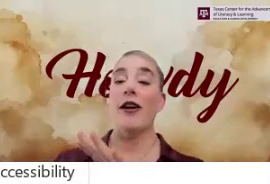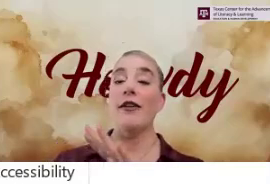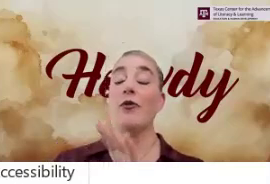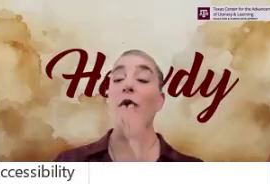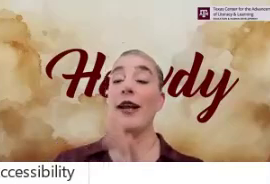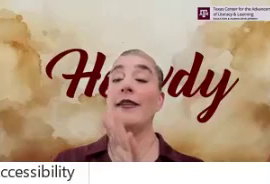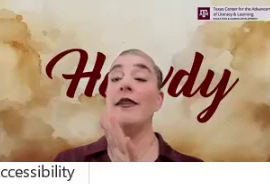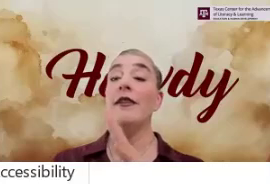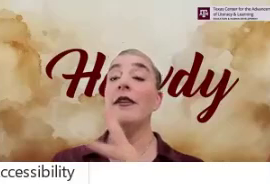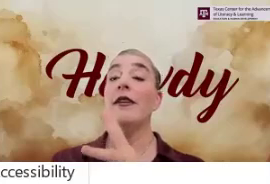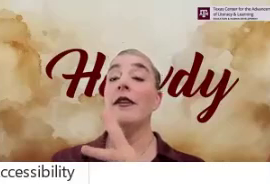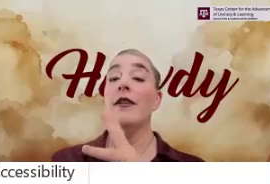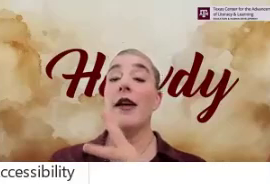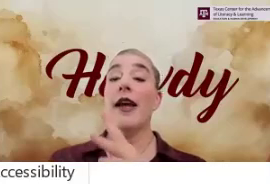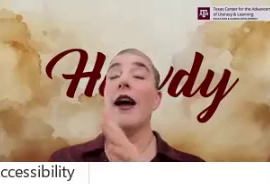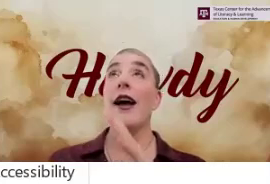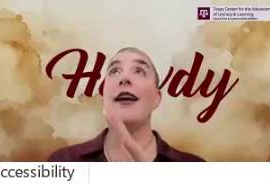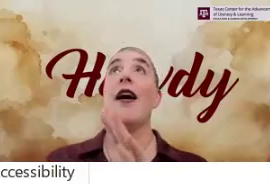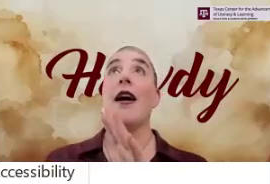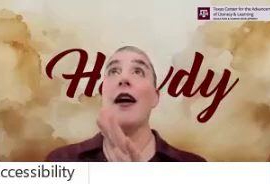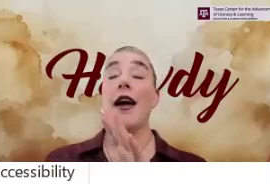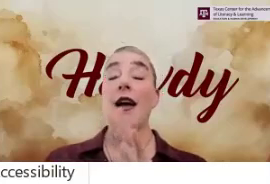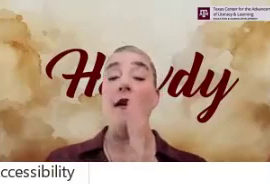to check on.